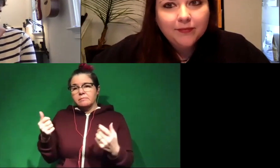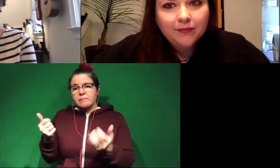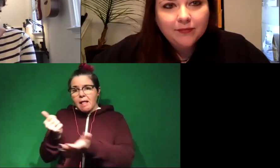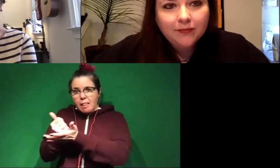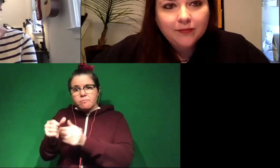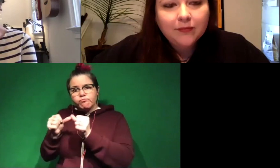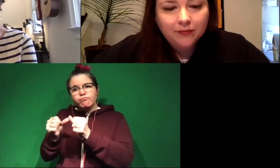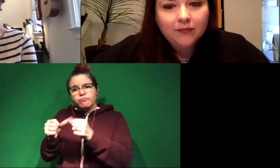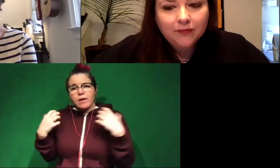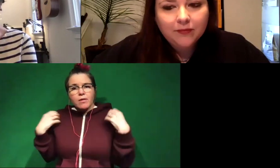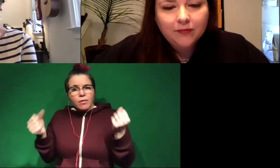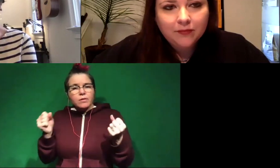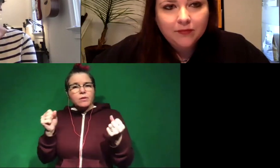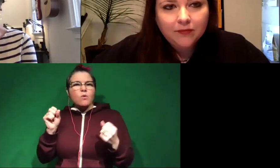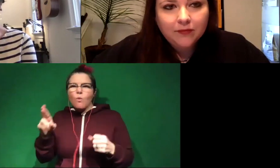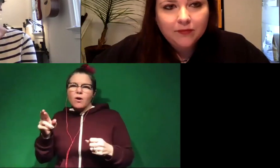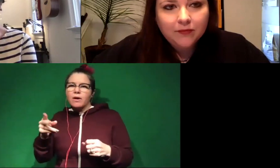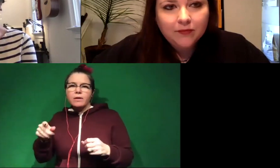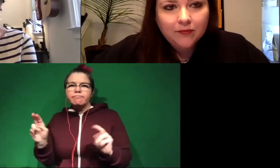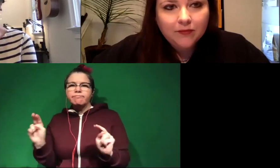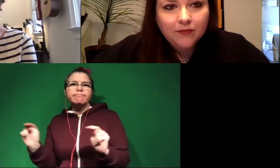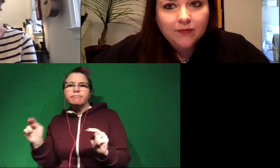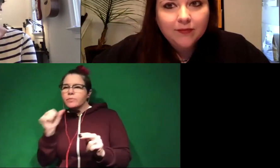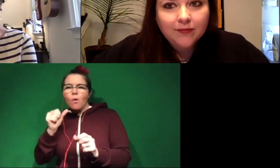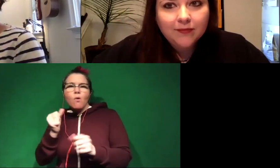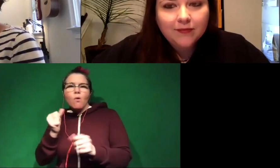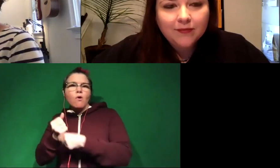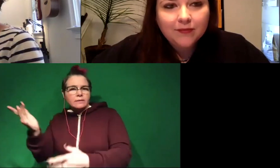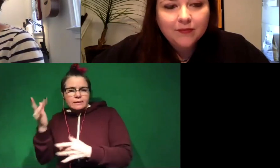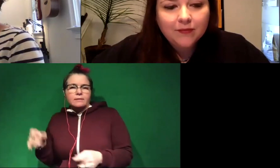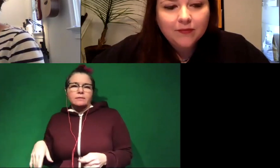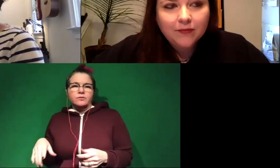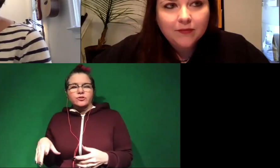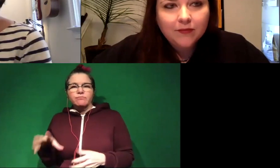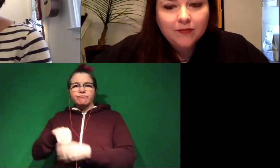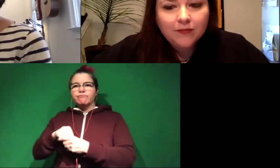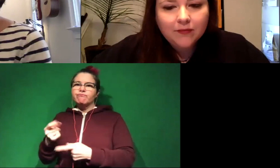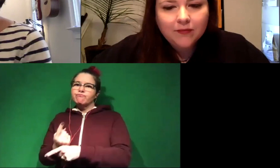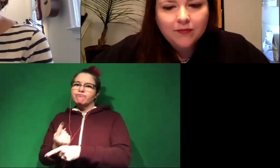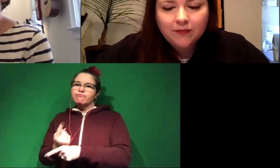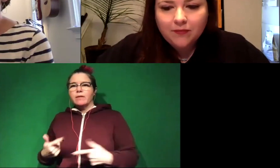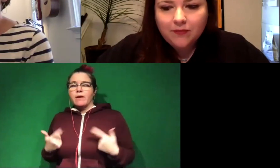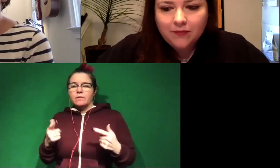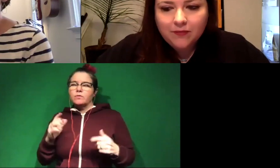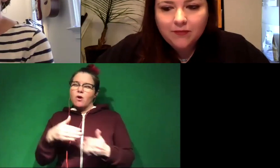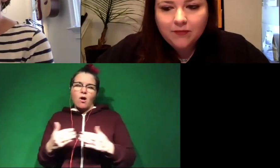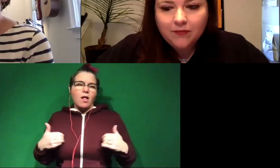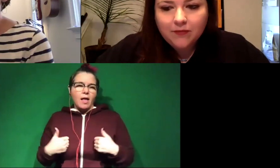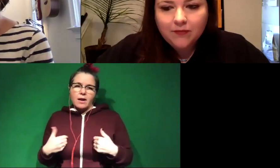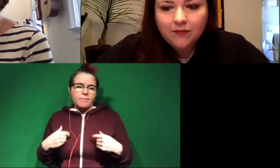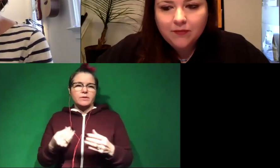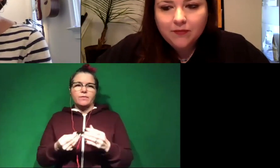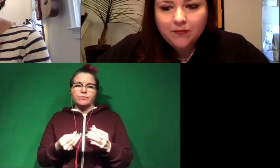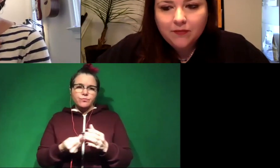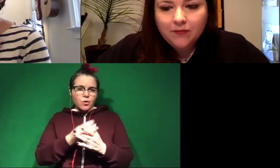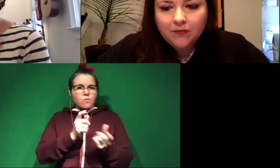you healthy or don't make you sick or just part of your life. And so all animals have grown and evolved with